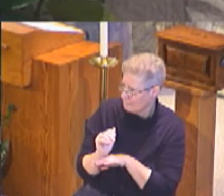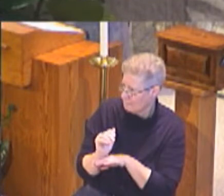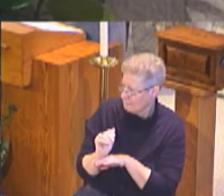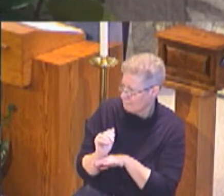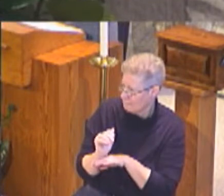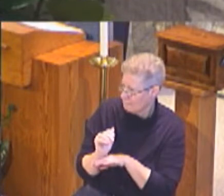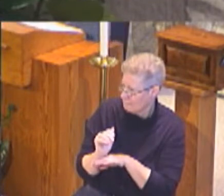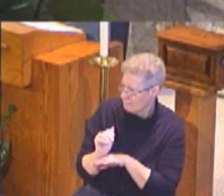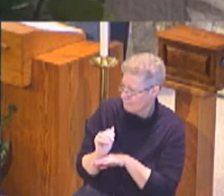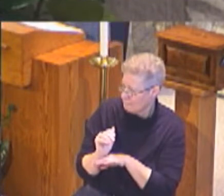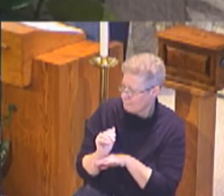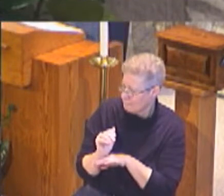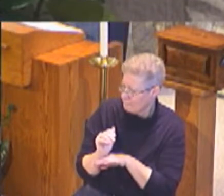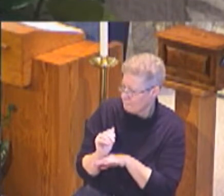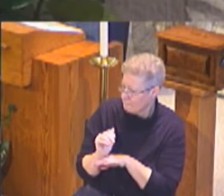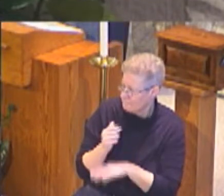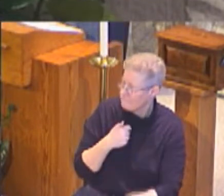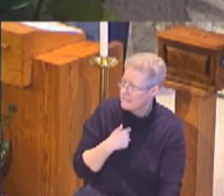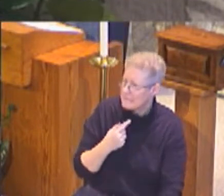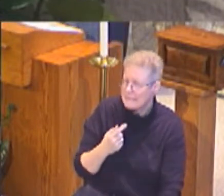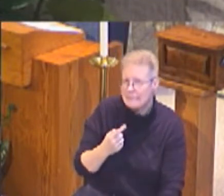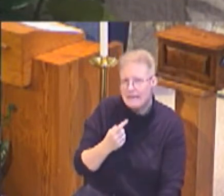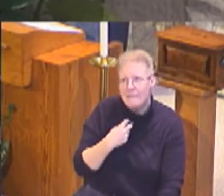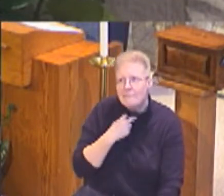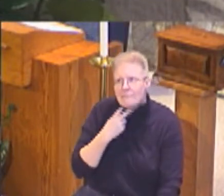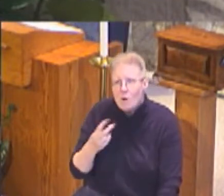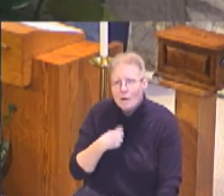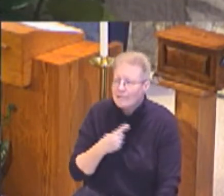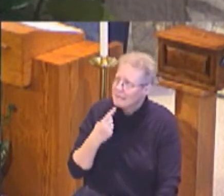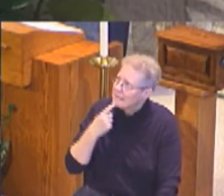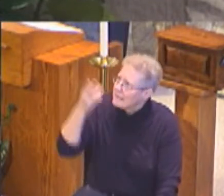And I said out loud, God, if you are there,